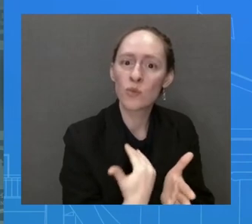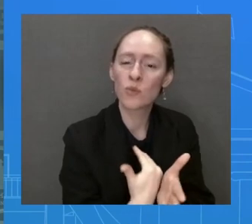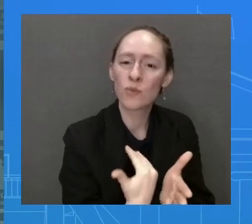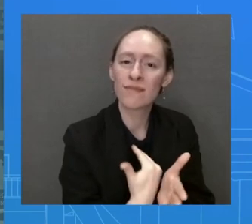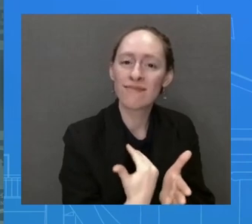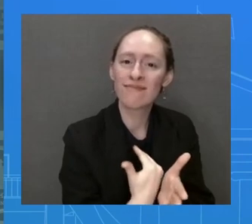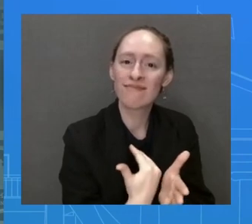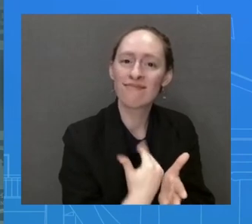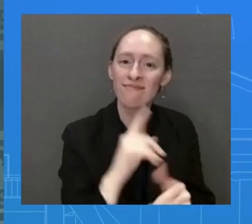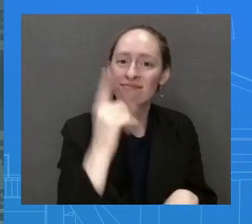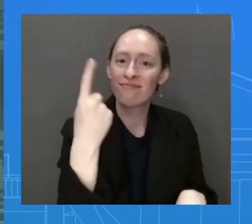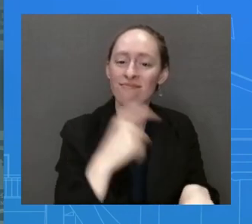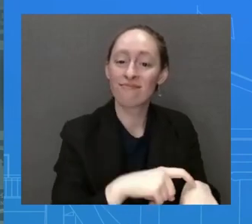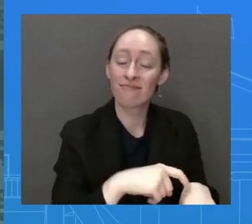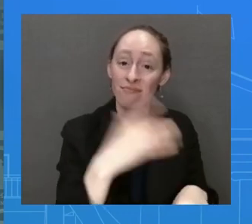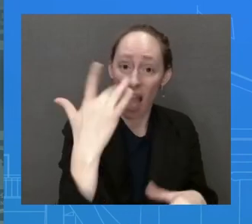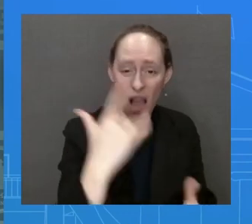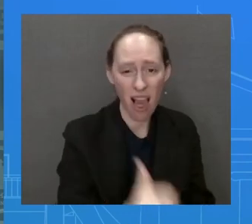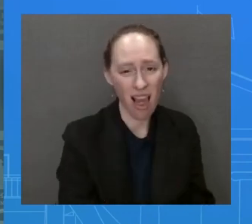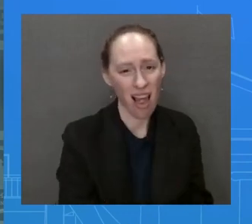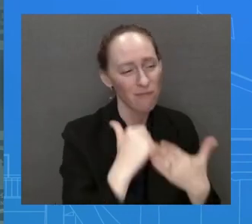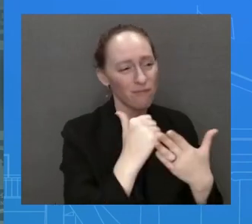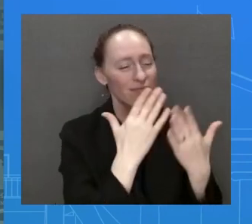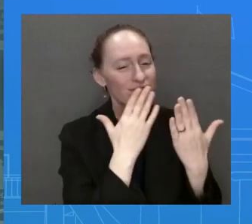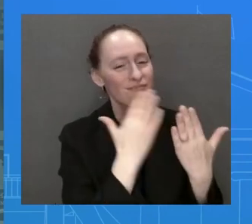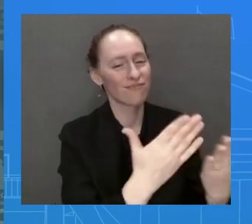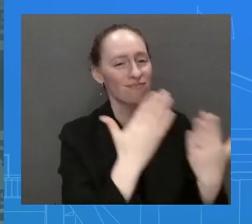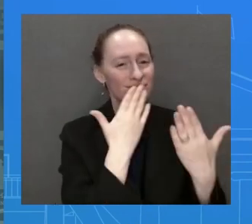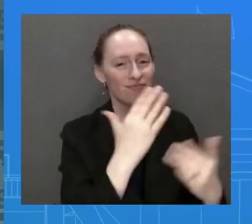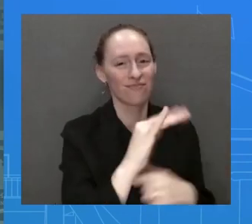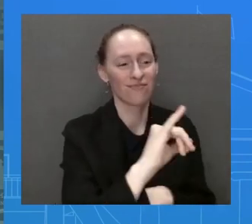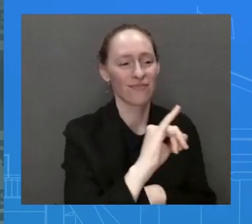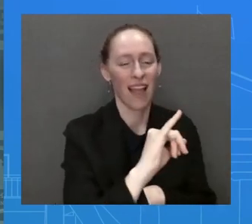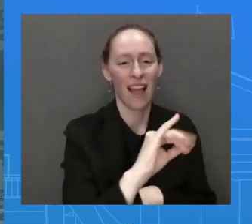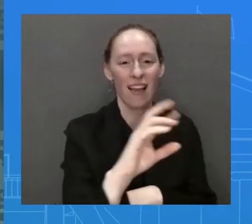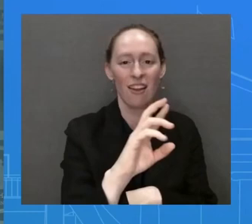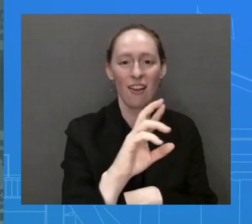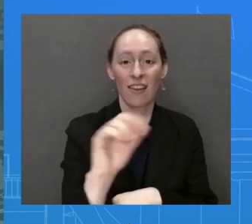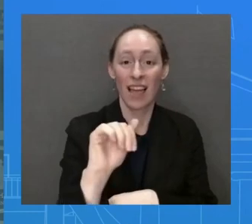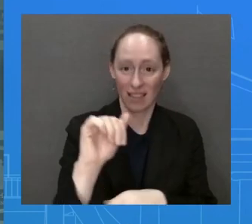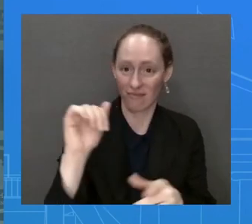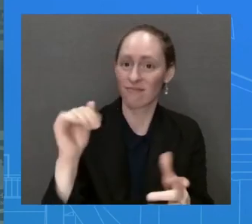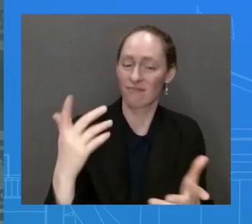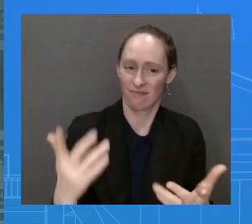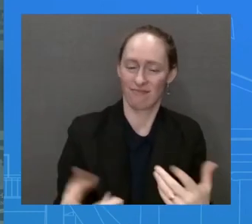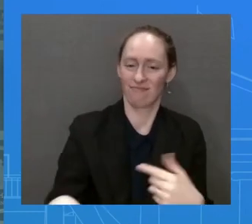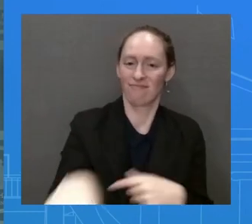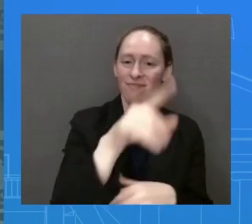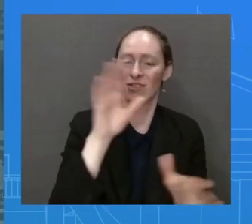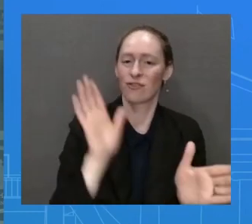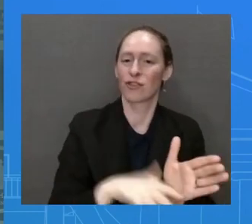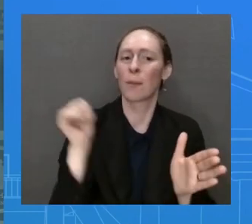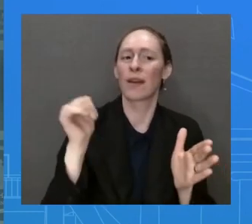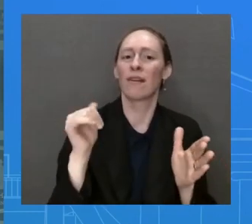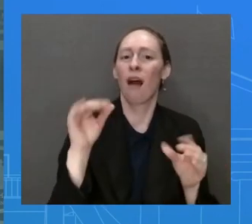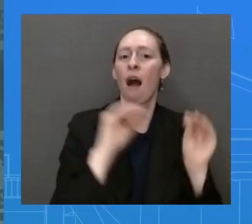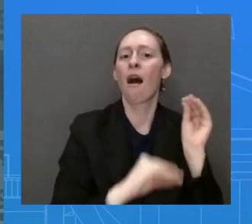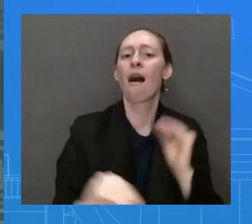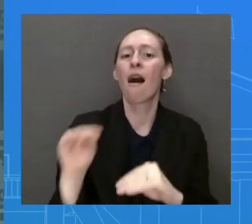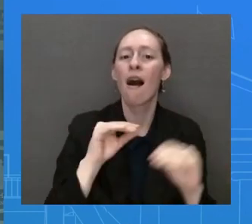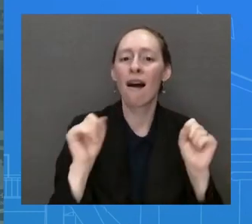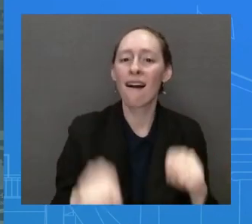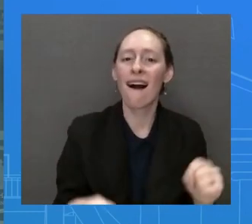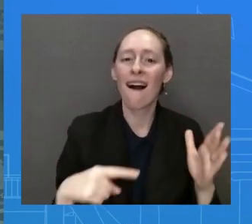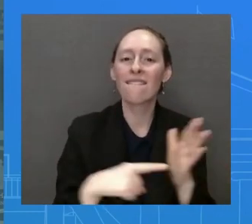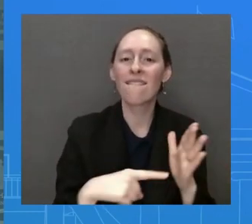Act that President Biden signed into law, millions of Americans are continuing to save $800 per year on